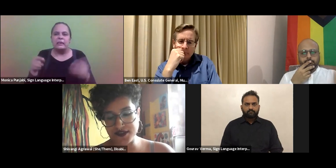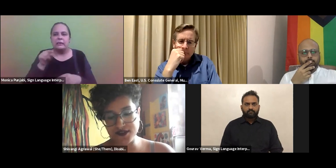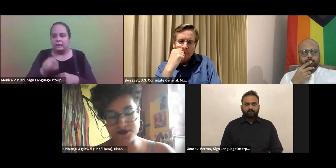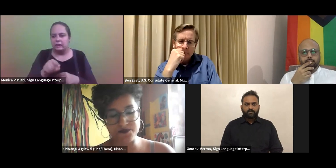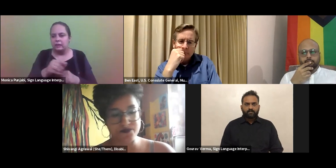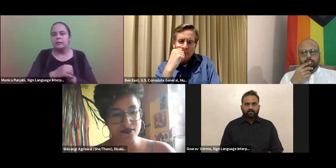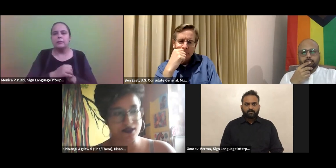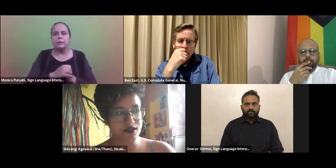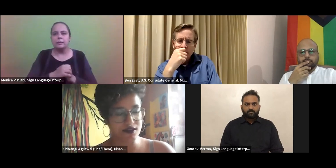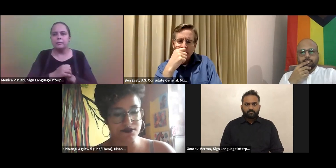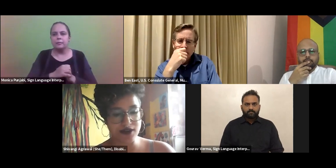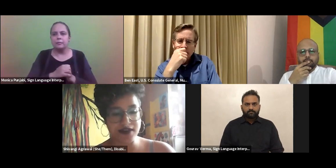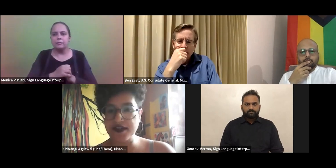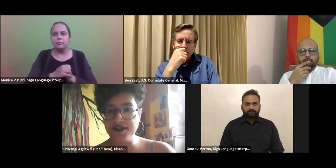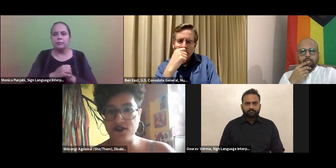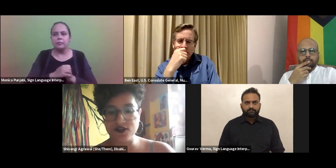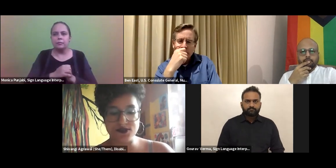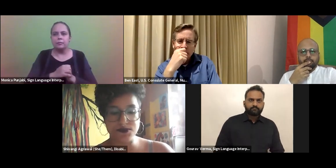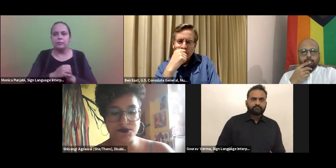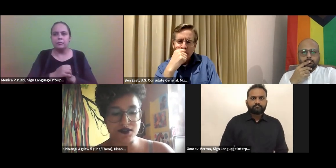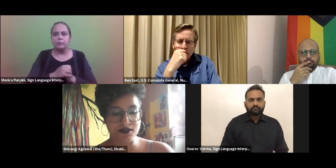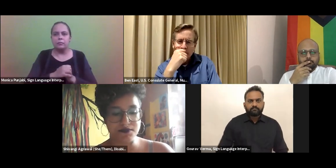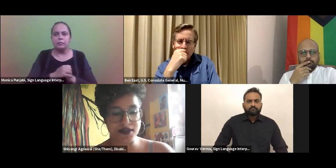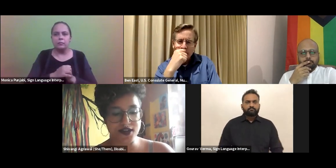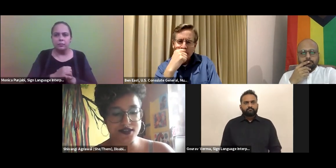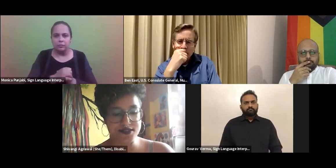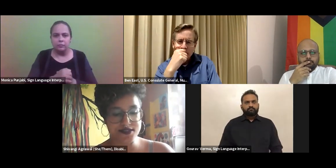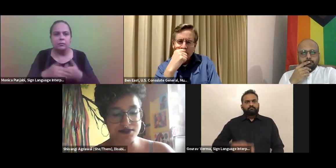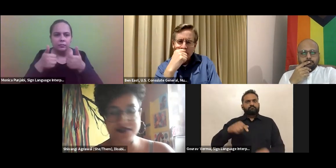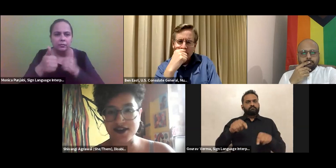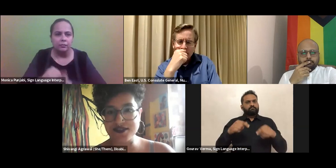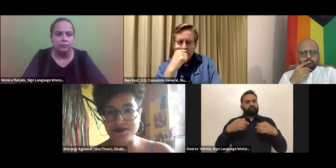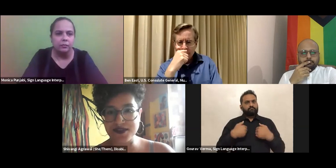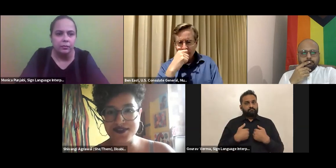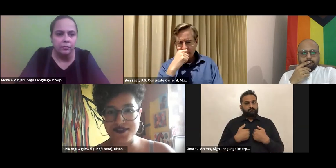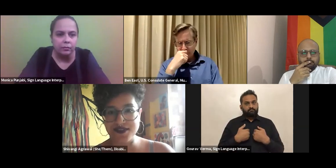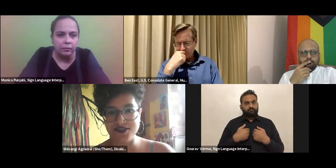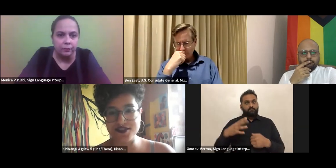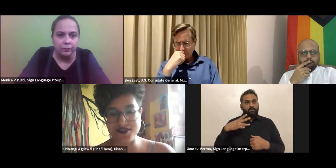I think I relate a lot to my trans